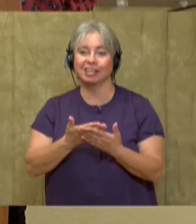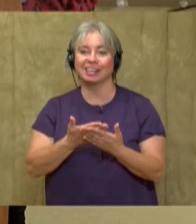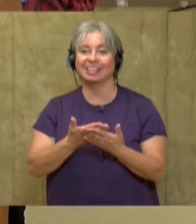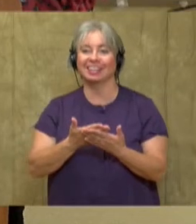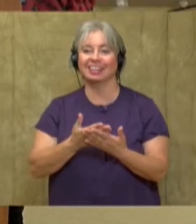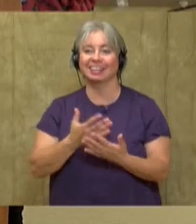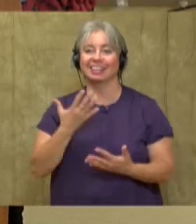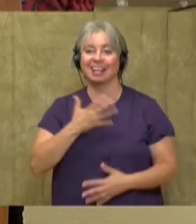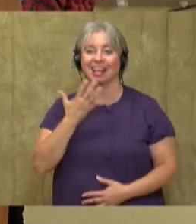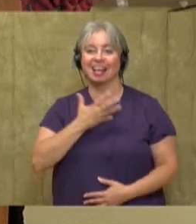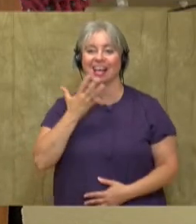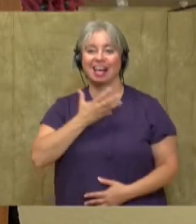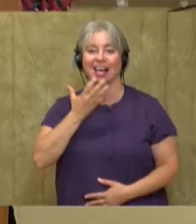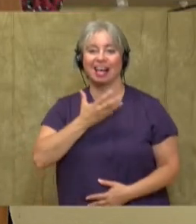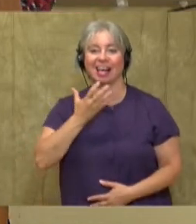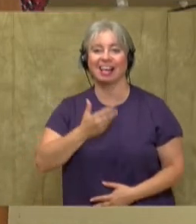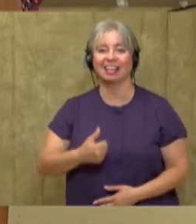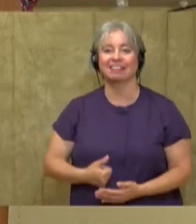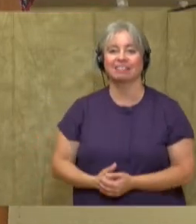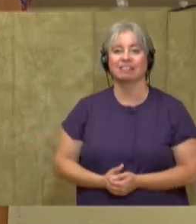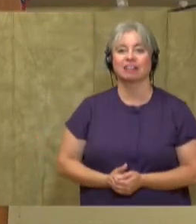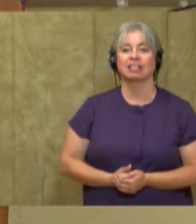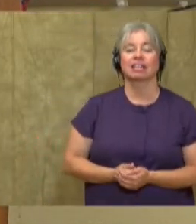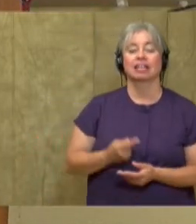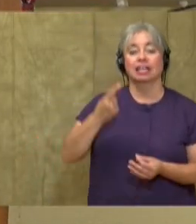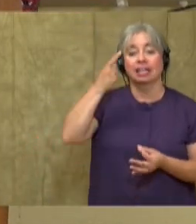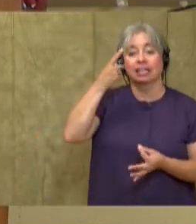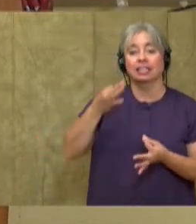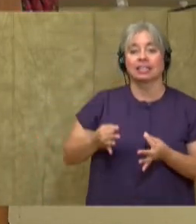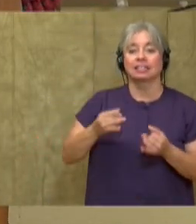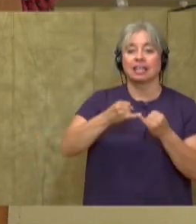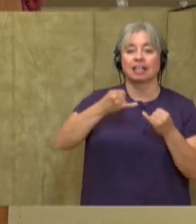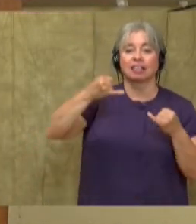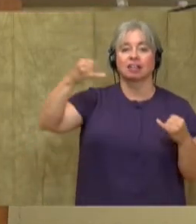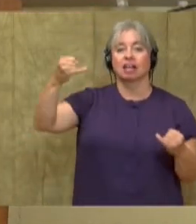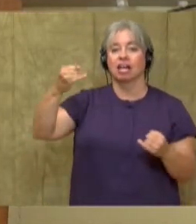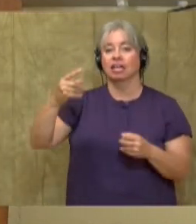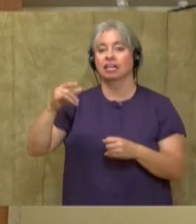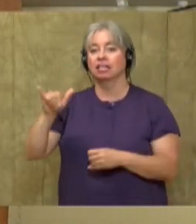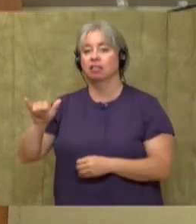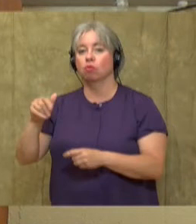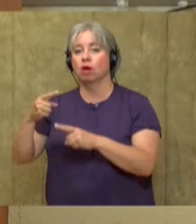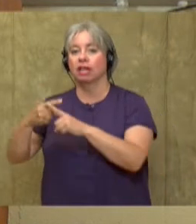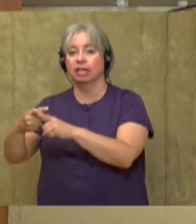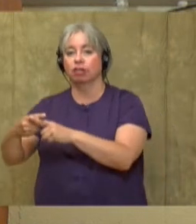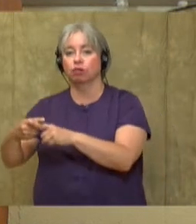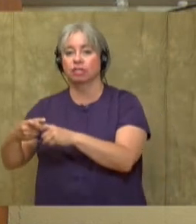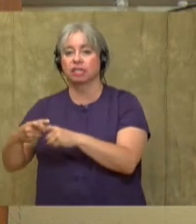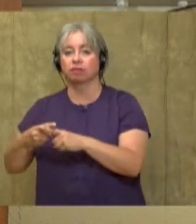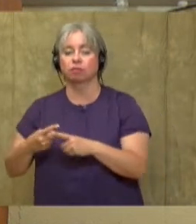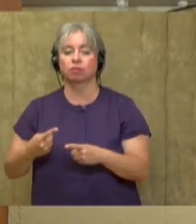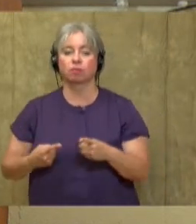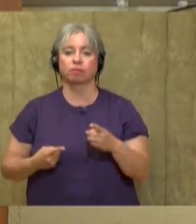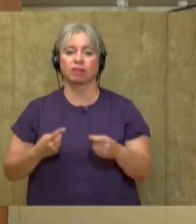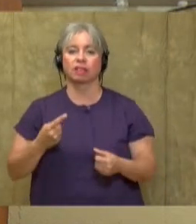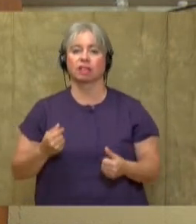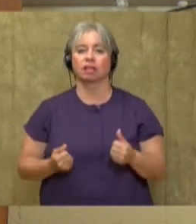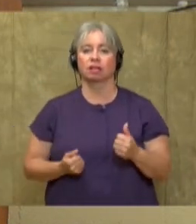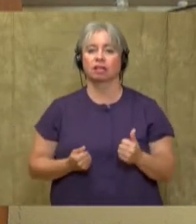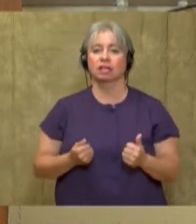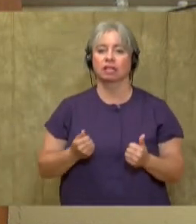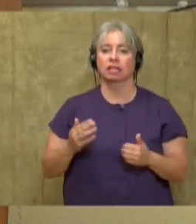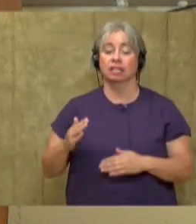So it says determine the slope and y-intercept of this line. So we have a line here, and what is it doing? Is